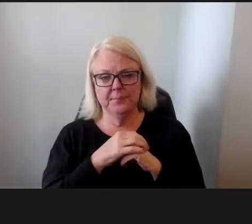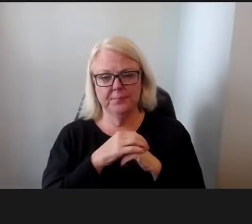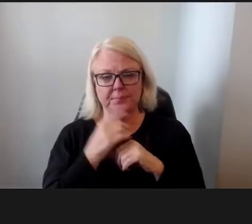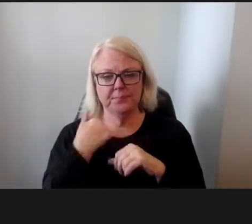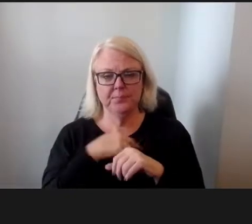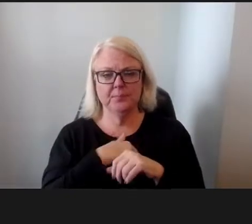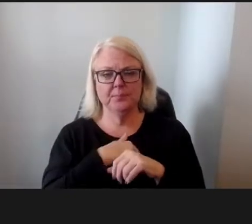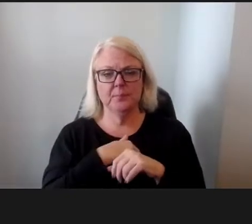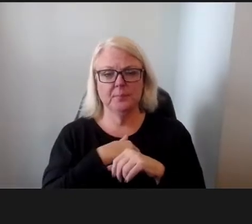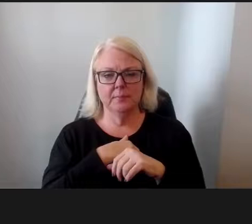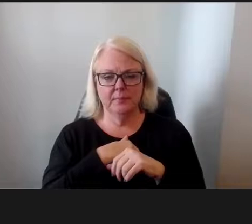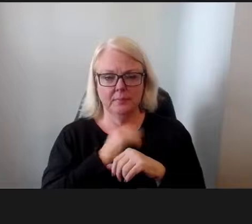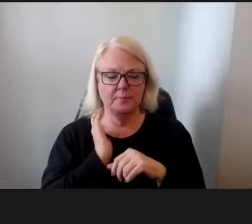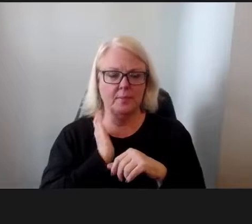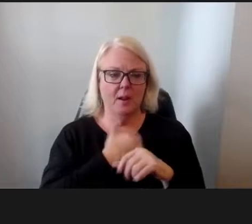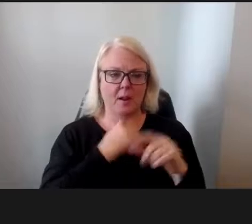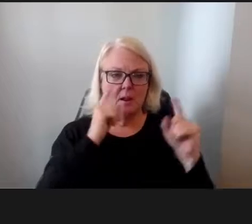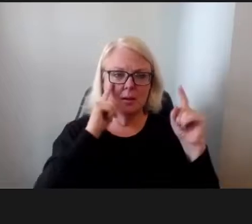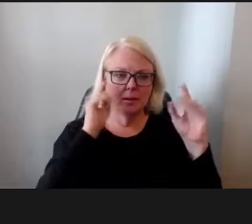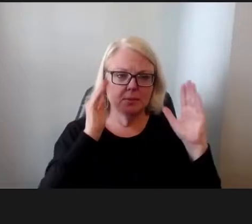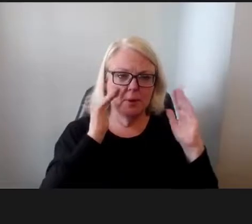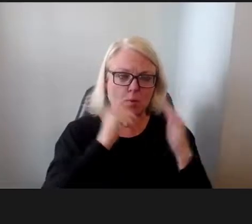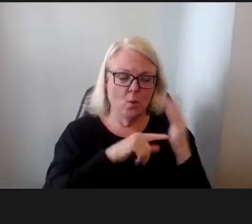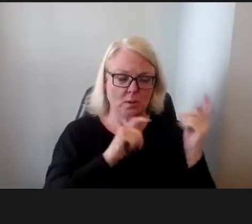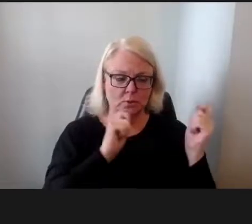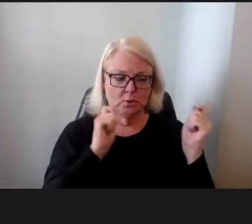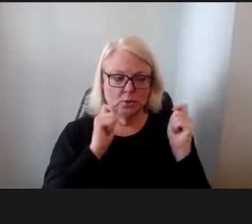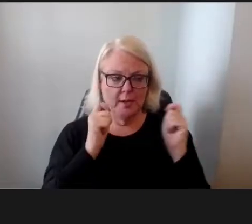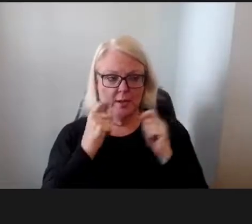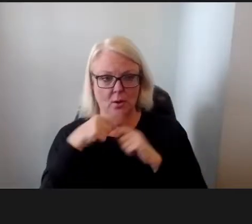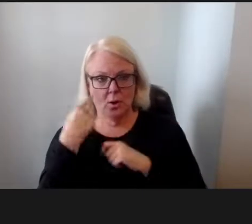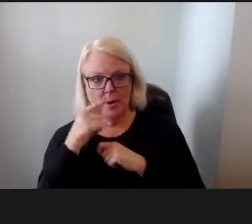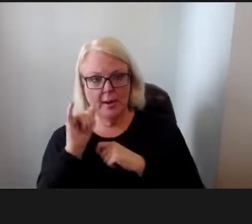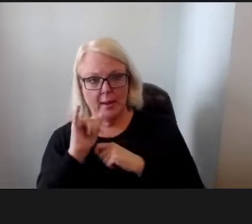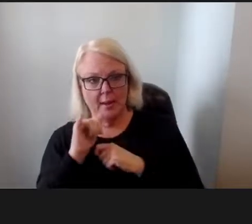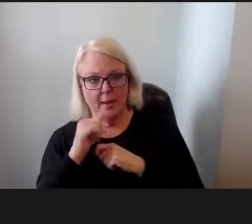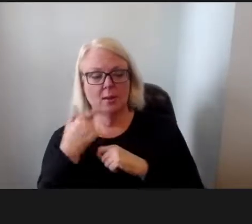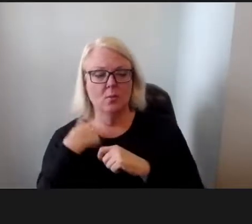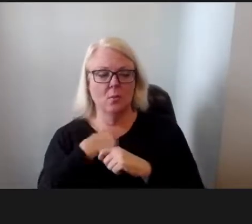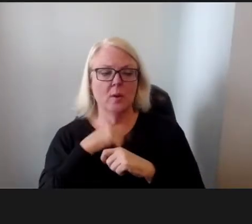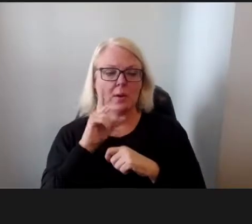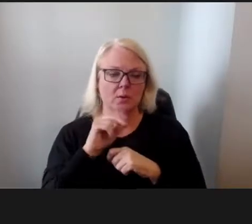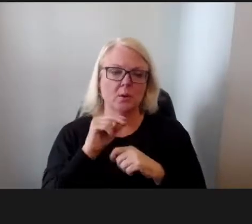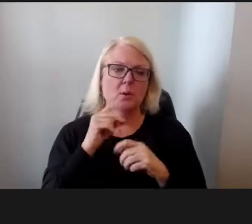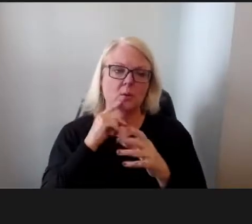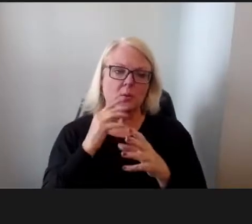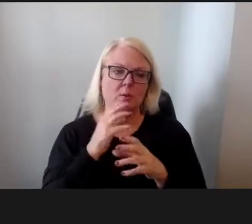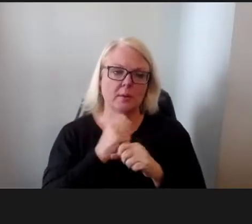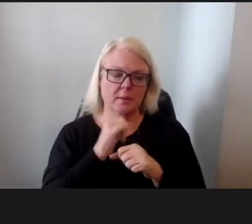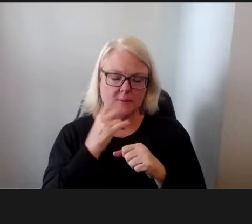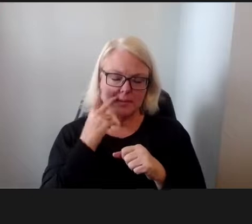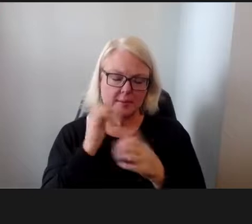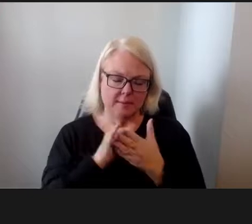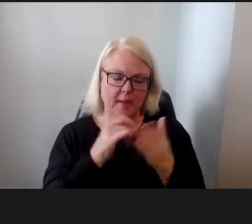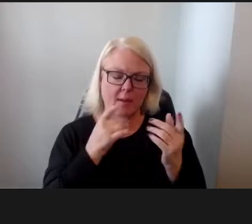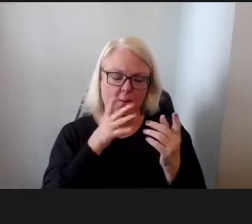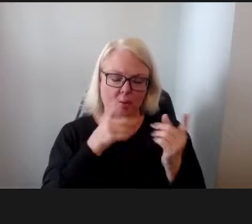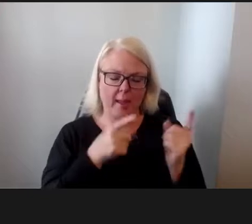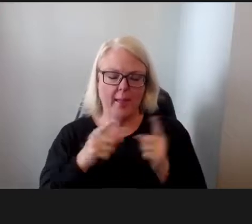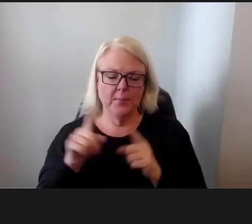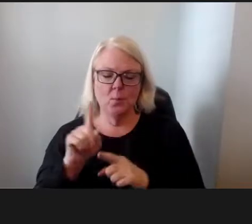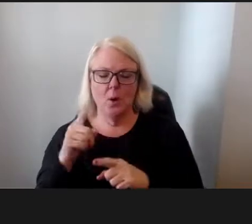if we temper our expectations for what change looks like, we do perceive those incremental changes happening in the spaces that we care